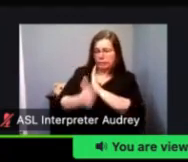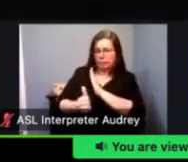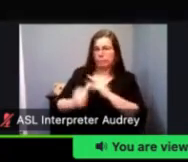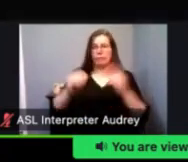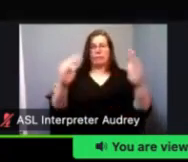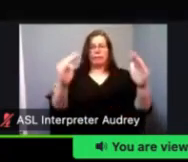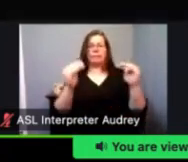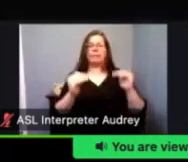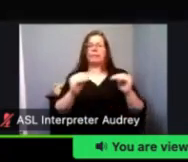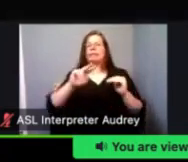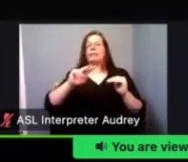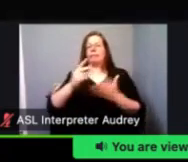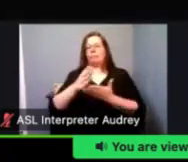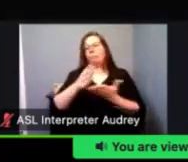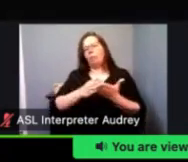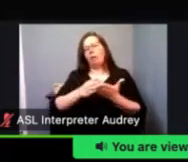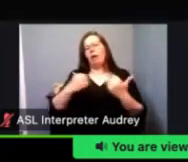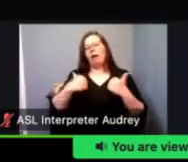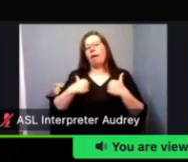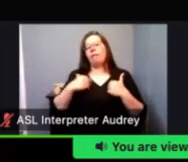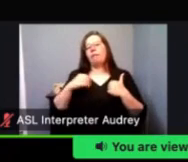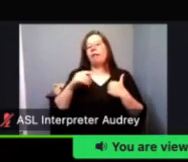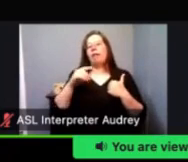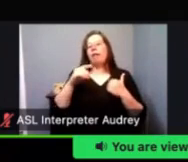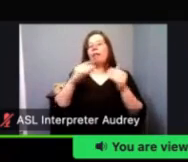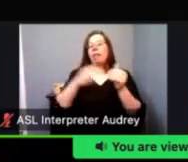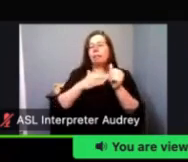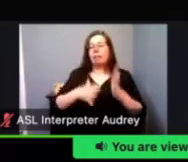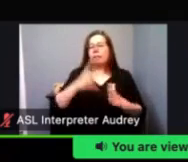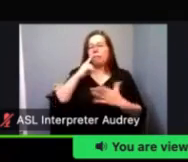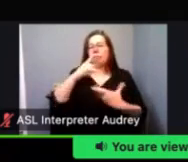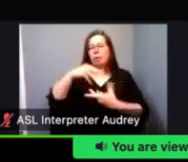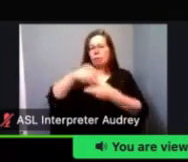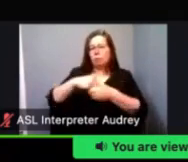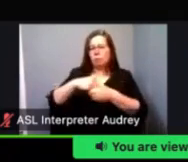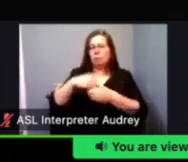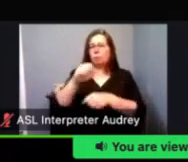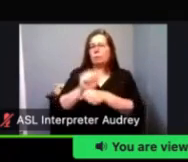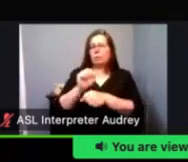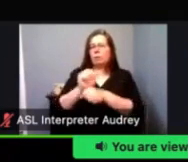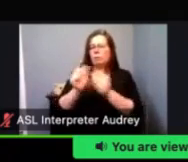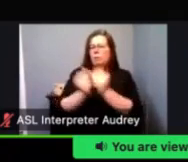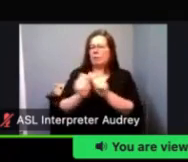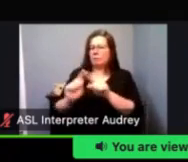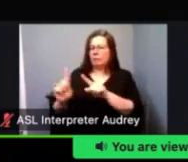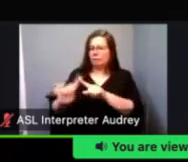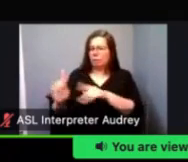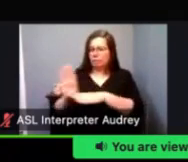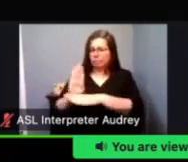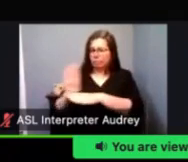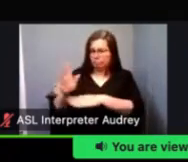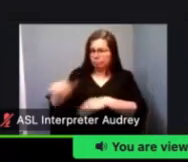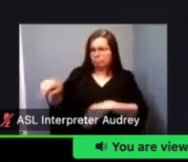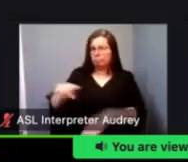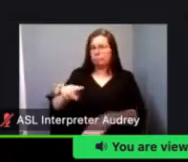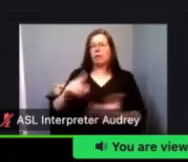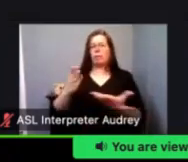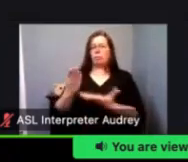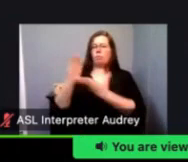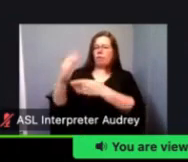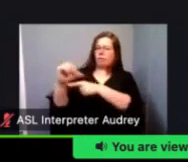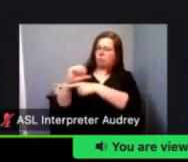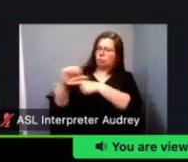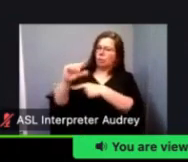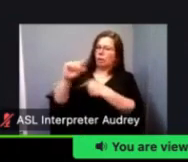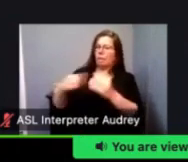part of the program is our Leaders for Inclusion work that we do with organizations. So we provide training on